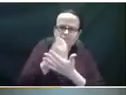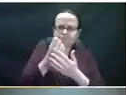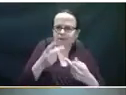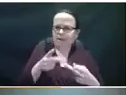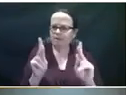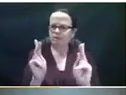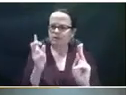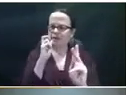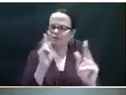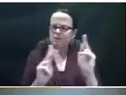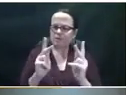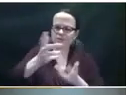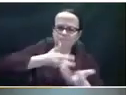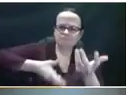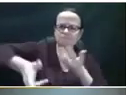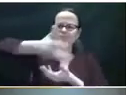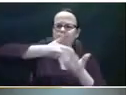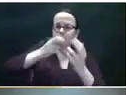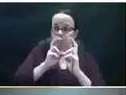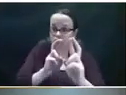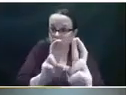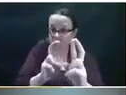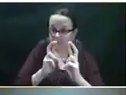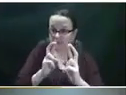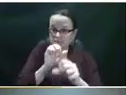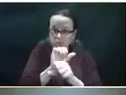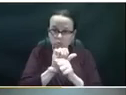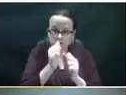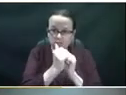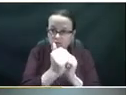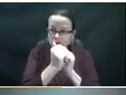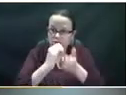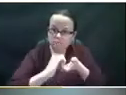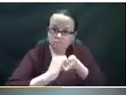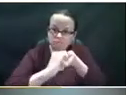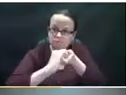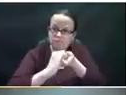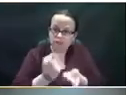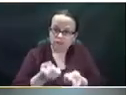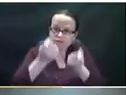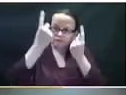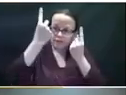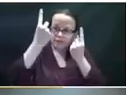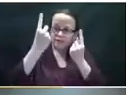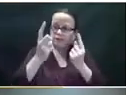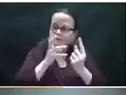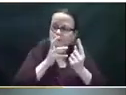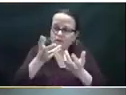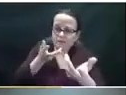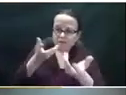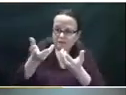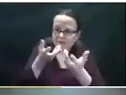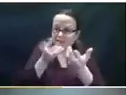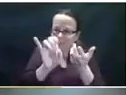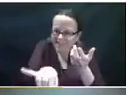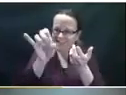for people. Respecting them, working with them, understanding them, talking to them. That is